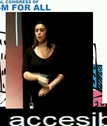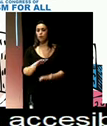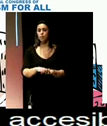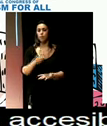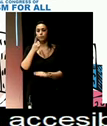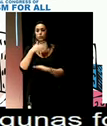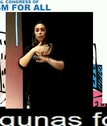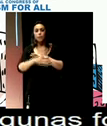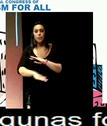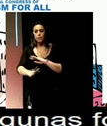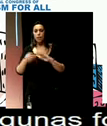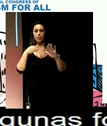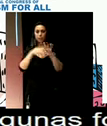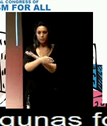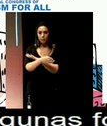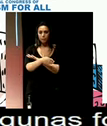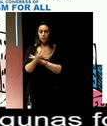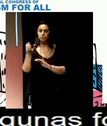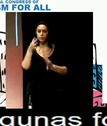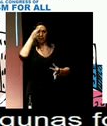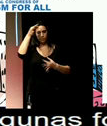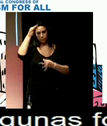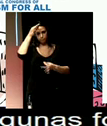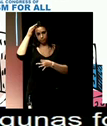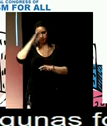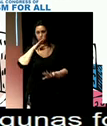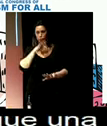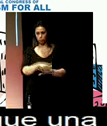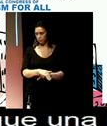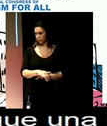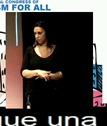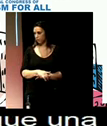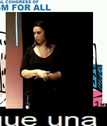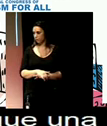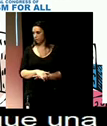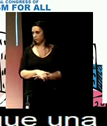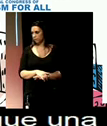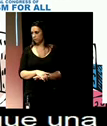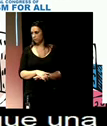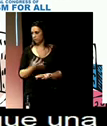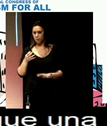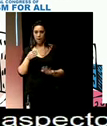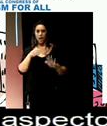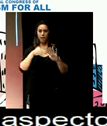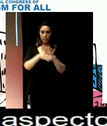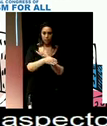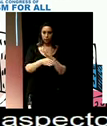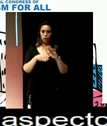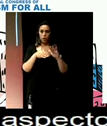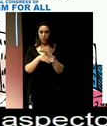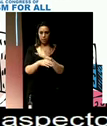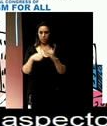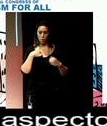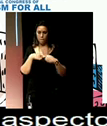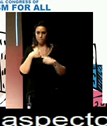there are various aspects to take into account, since pedestrian access to the bathing area, or the walkway